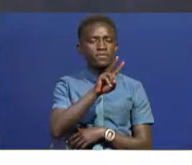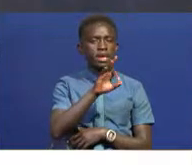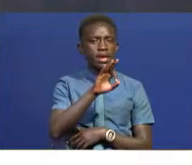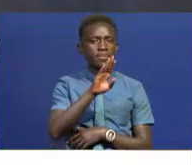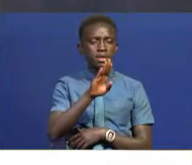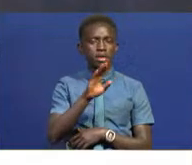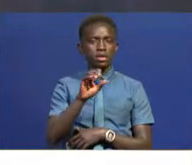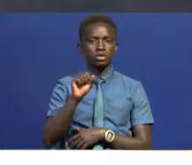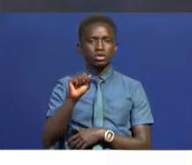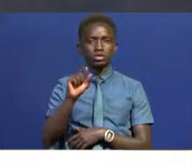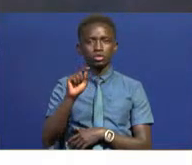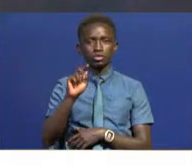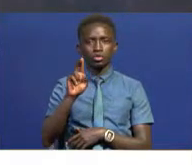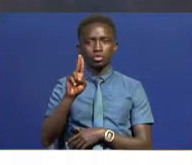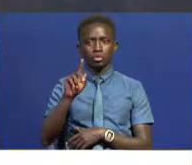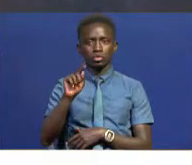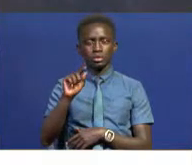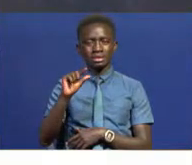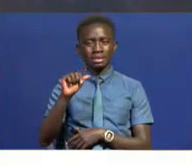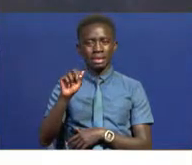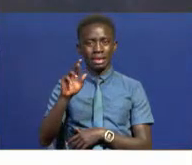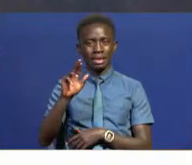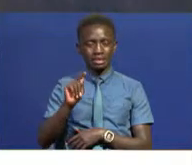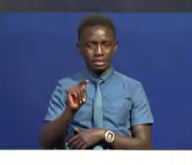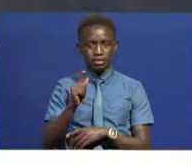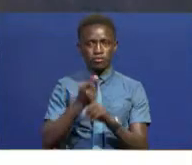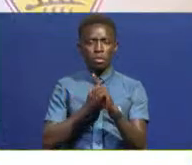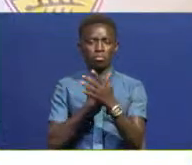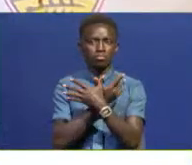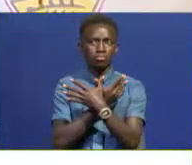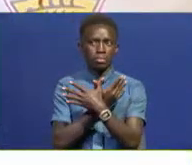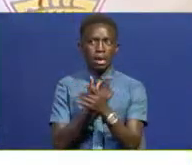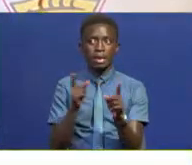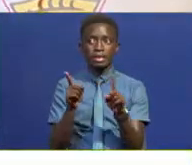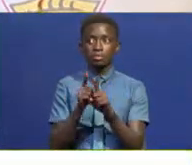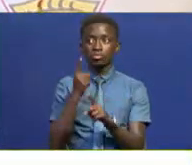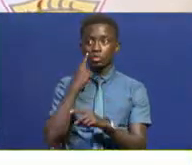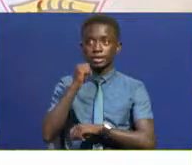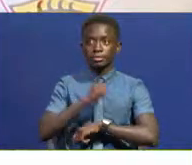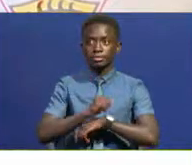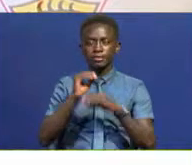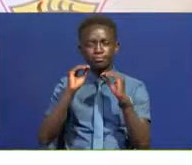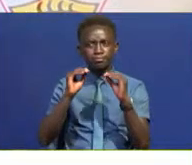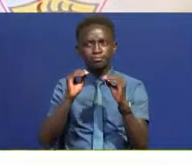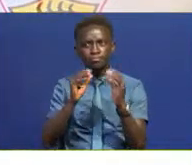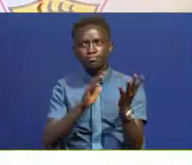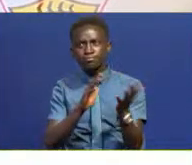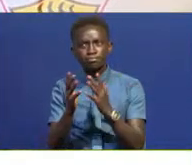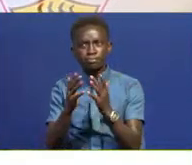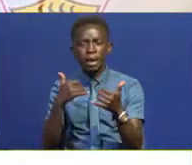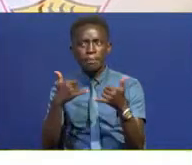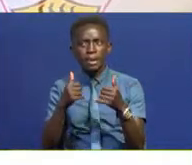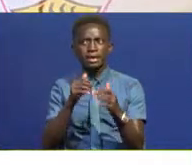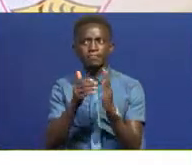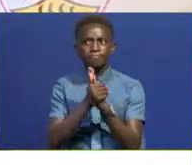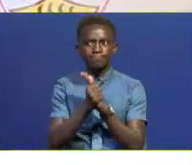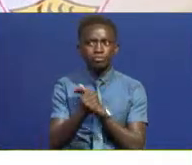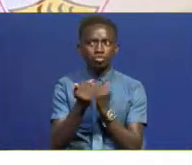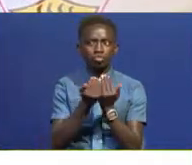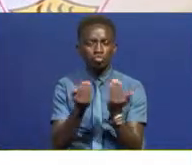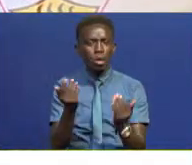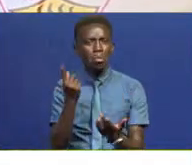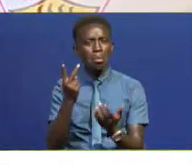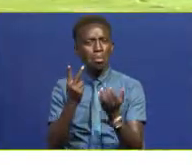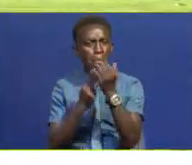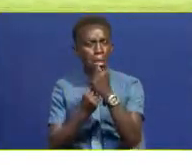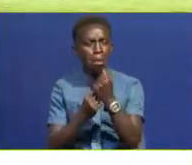Now the footballers are from Kenya Elite Soccer Academy were taken through several playing skills. The kids were beneficiaries of the partnership between VFB